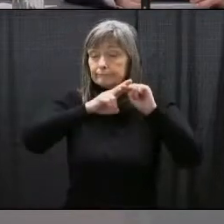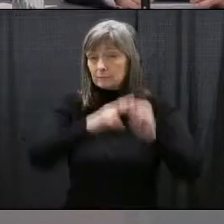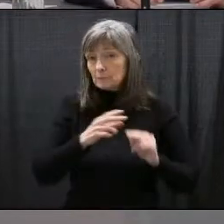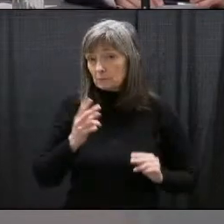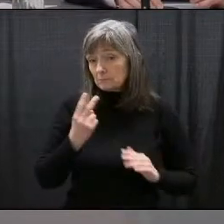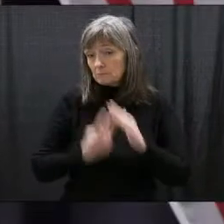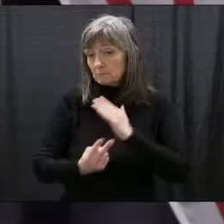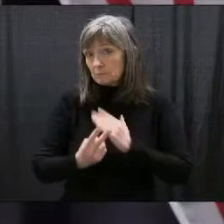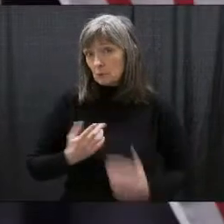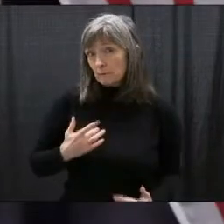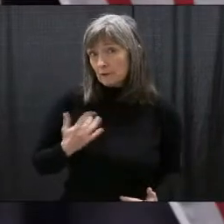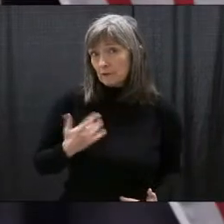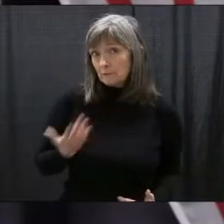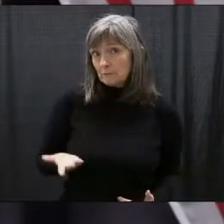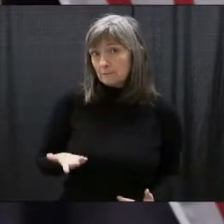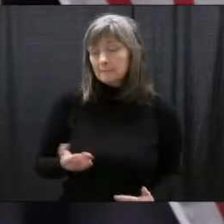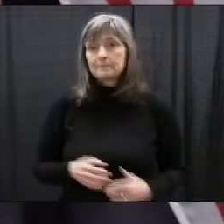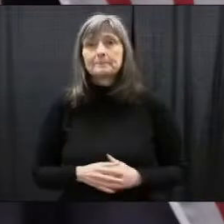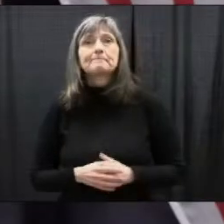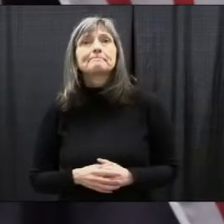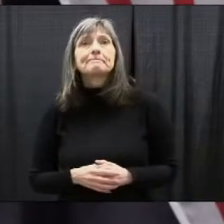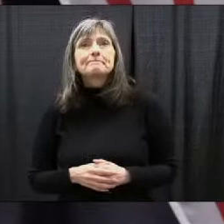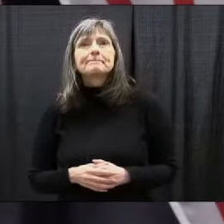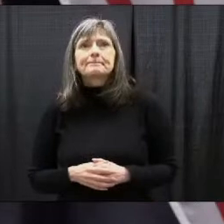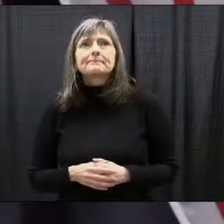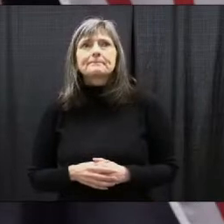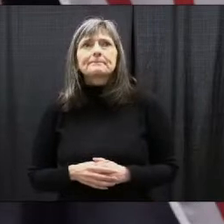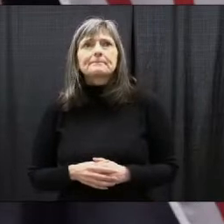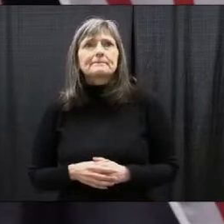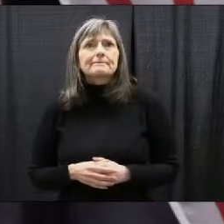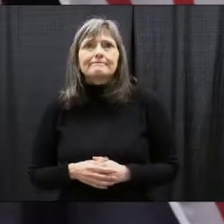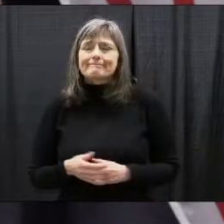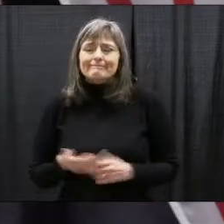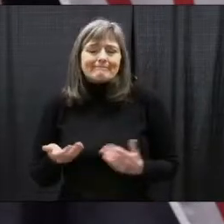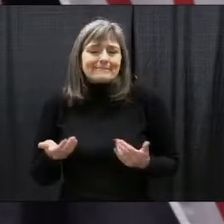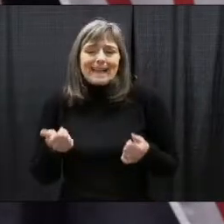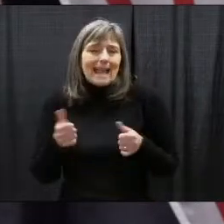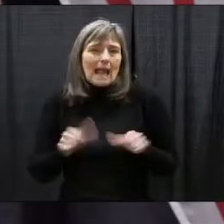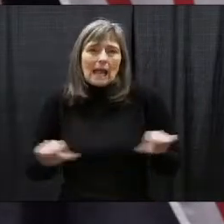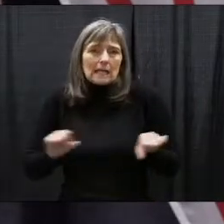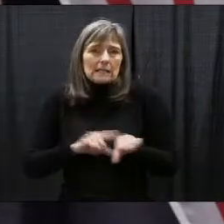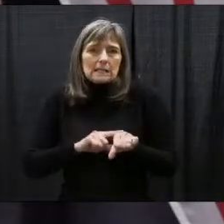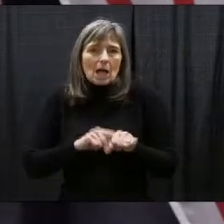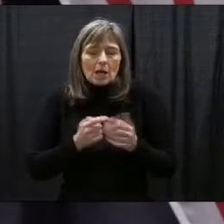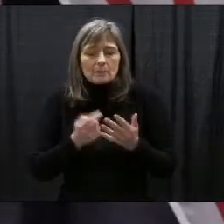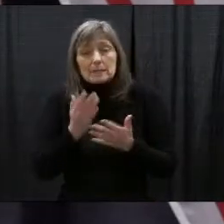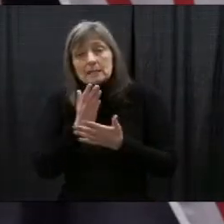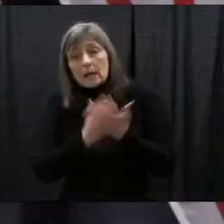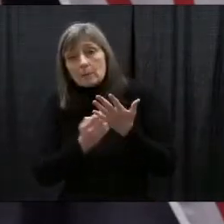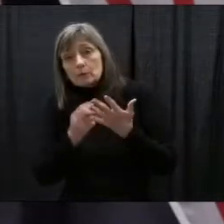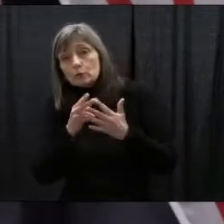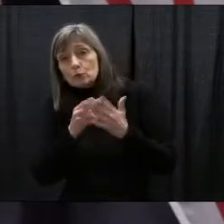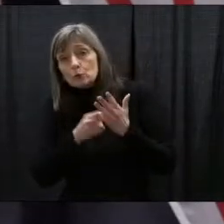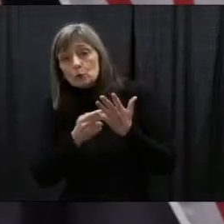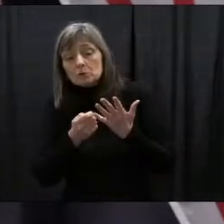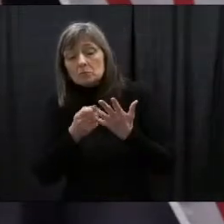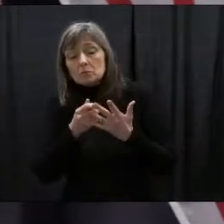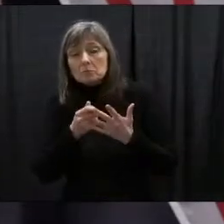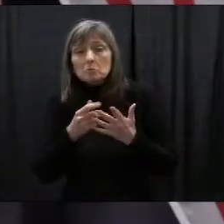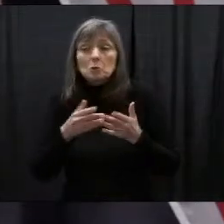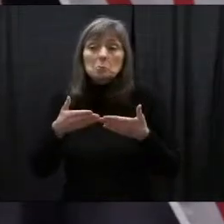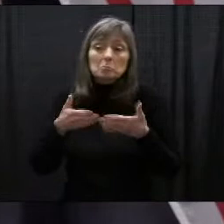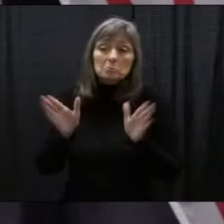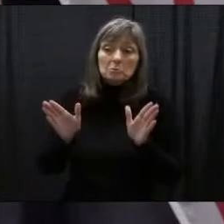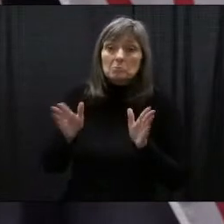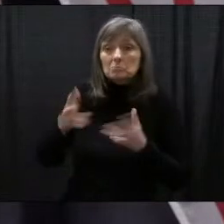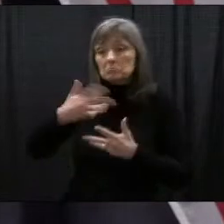you projecting there? Yeah, so anytime we loosen restrictions, and people are allowed to do more, there's